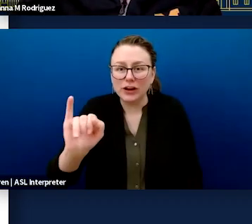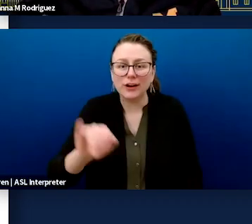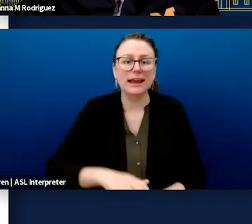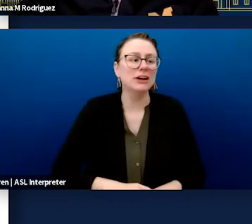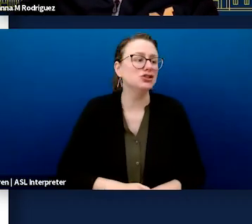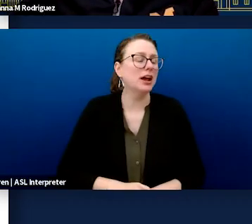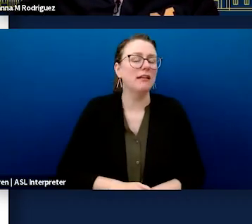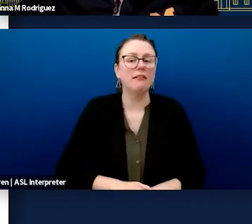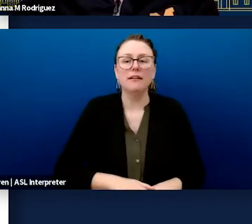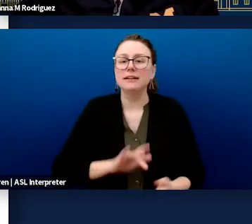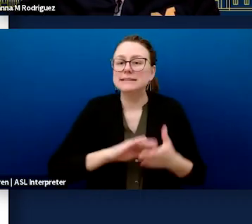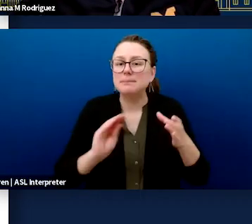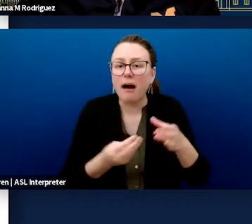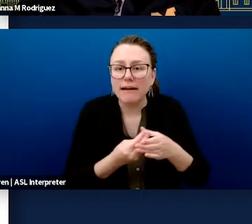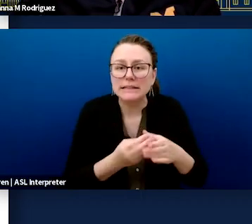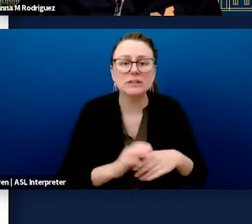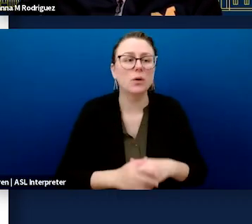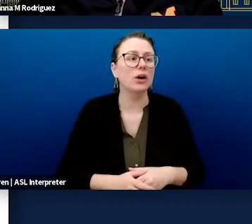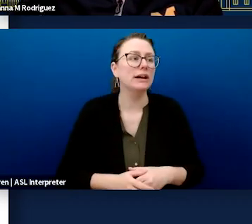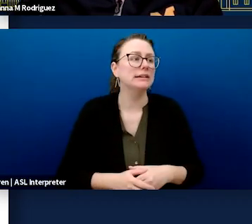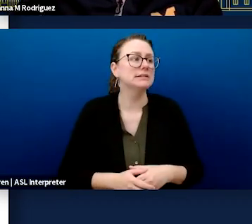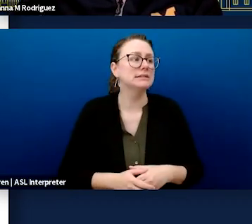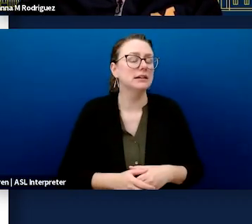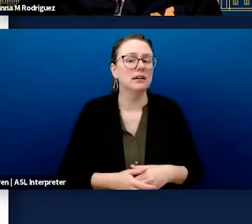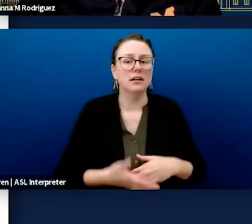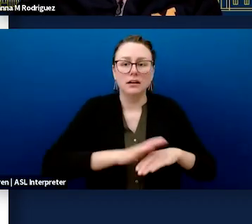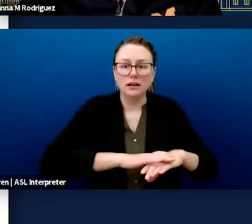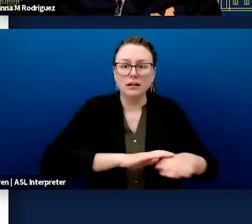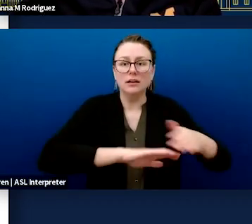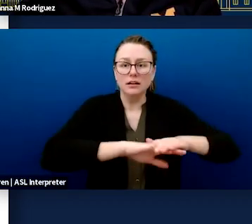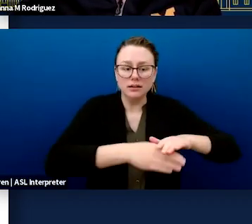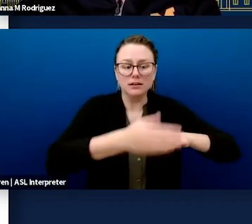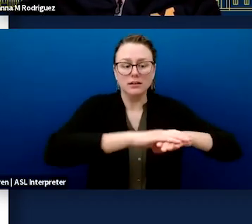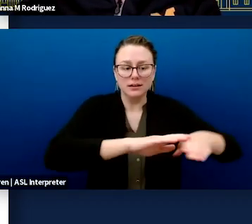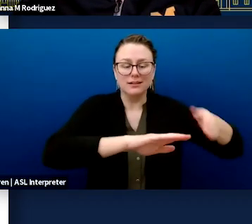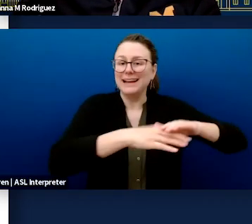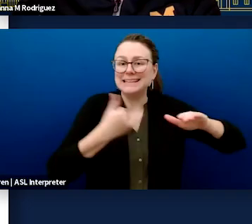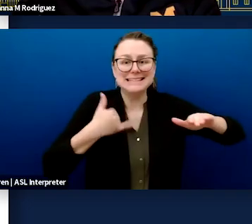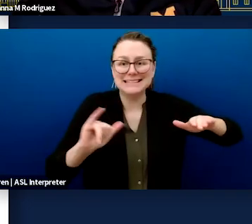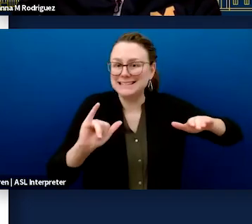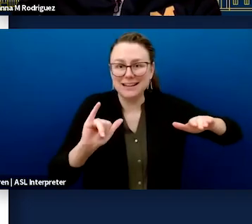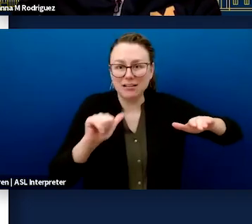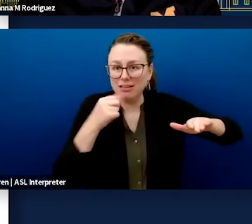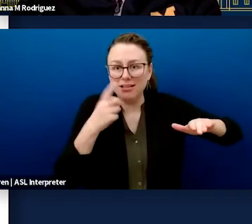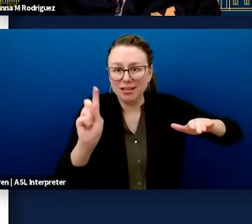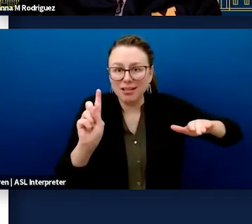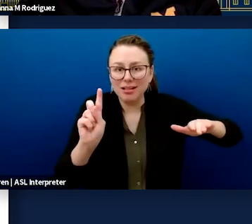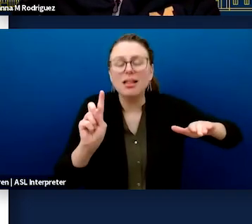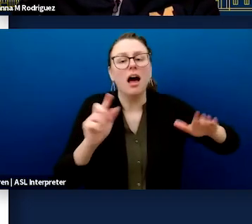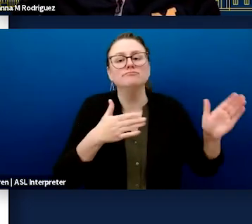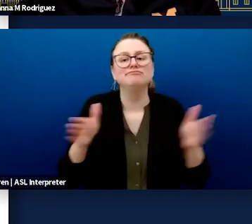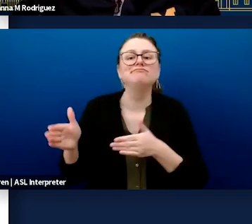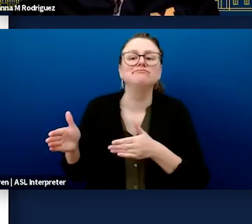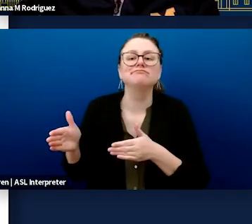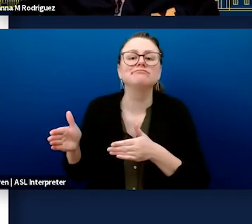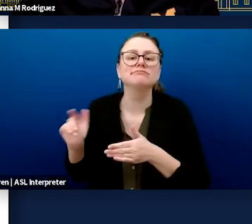of suppositories, etc., and still nothing is moving, then that's where